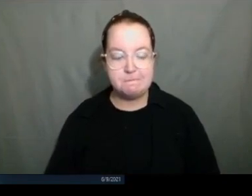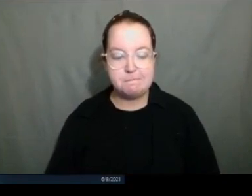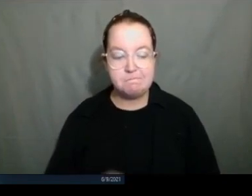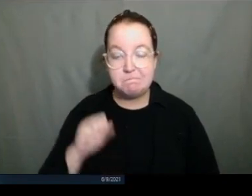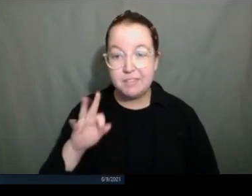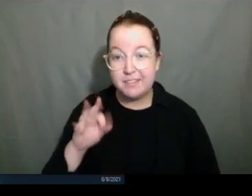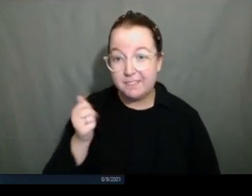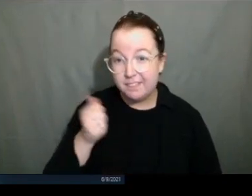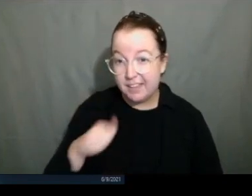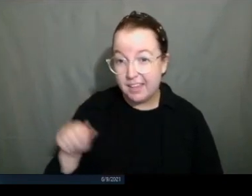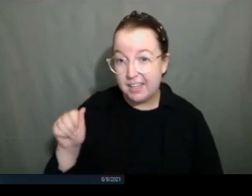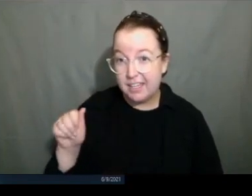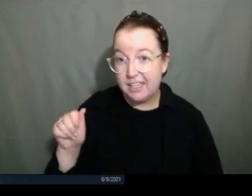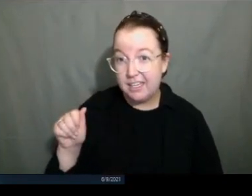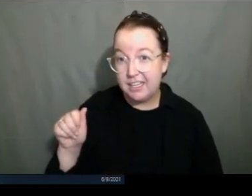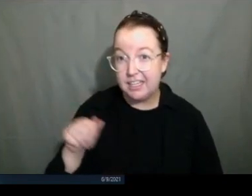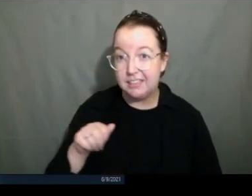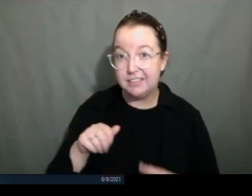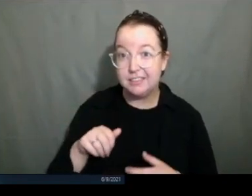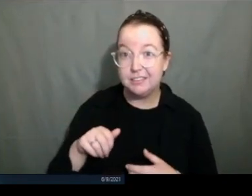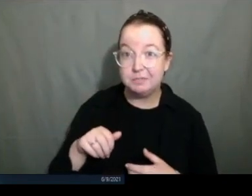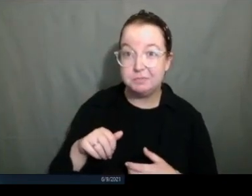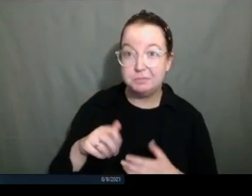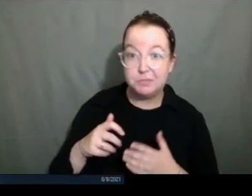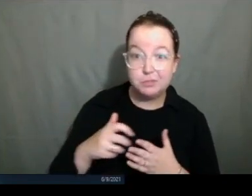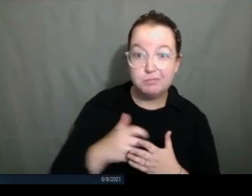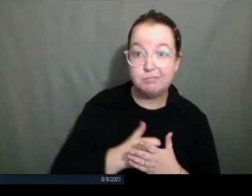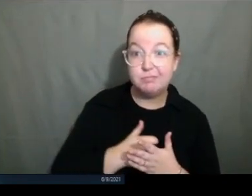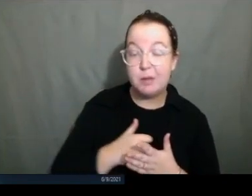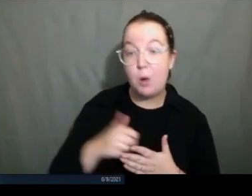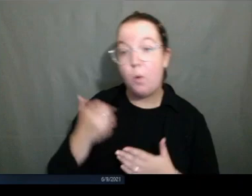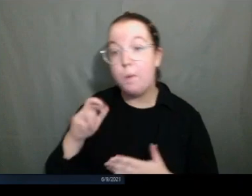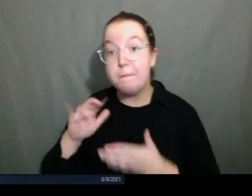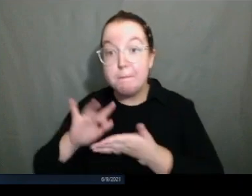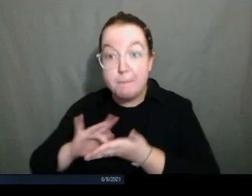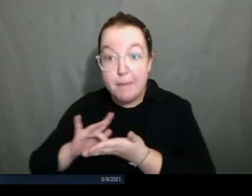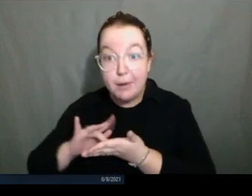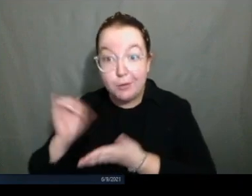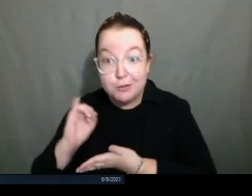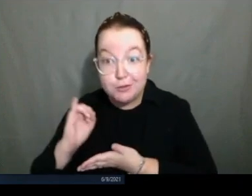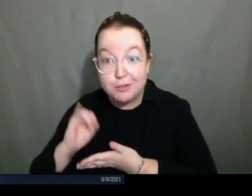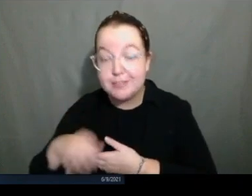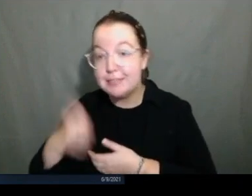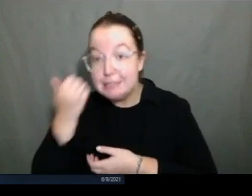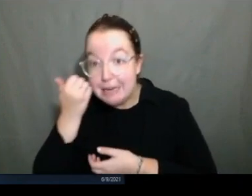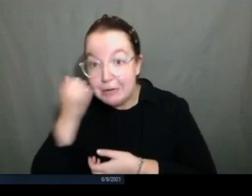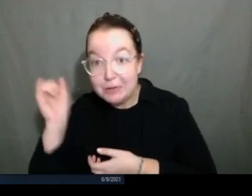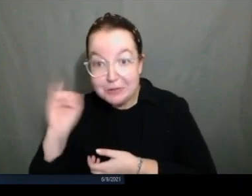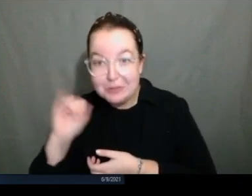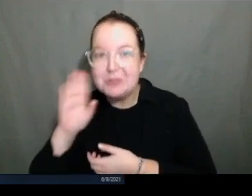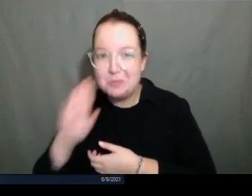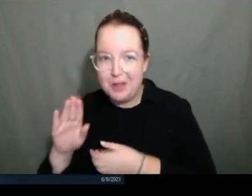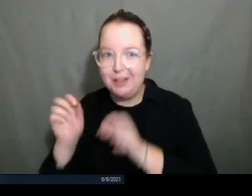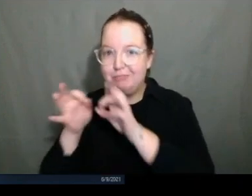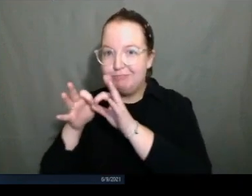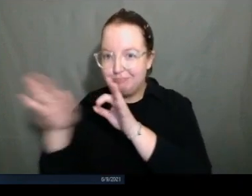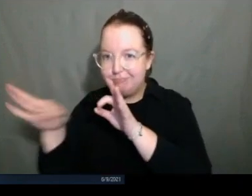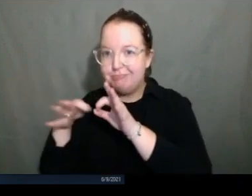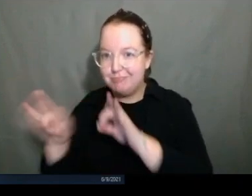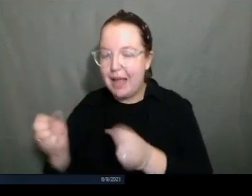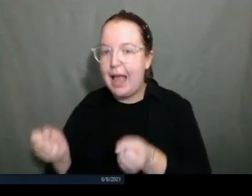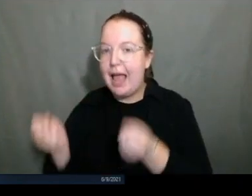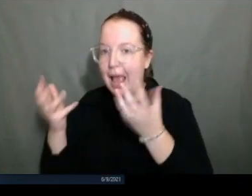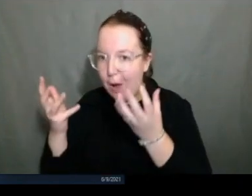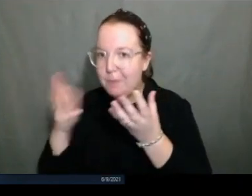any scheduled earnings, any scheduled deductions like medical or dental, they will all be listed out here with the scheduled amount